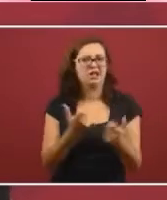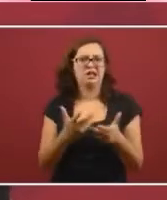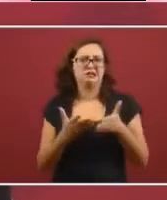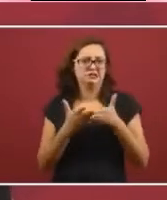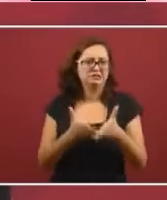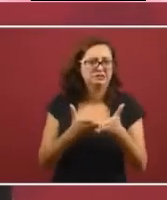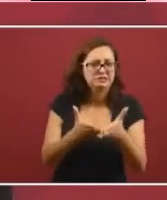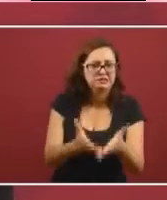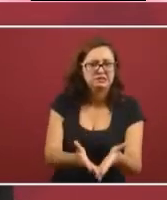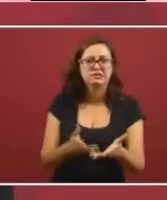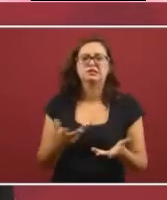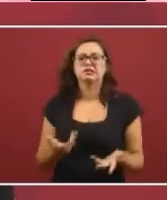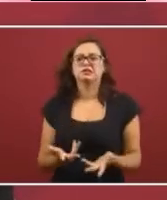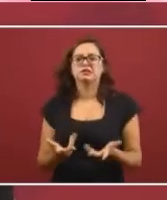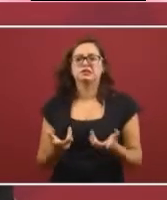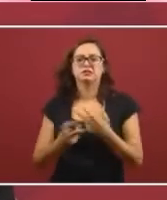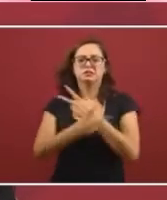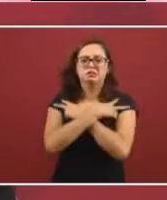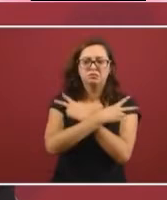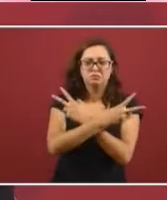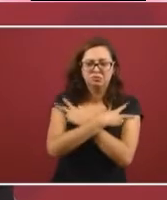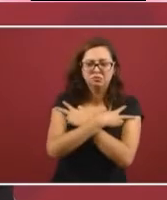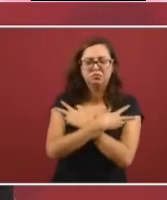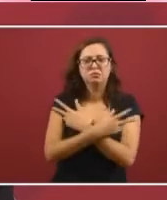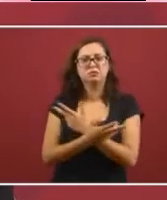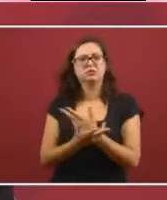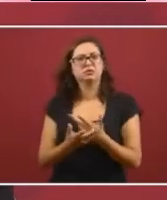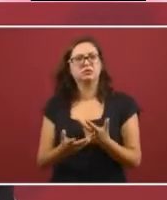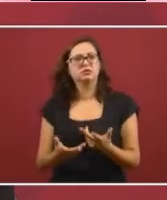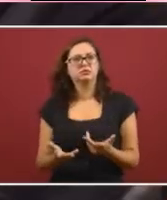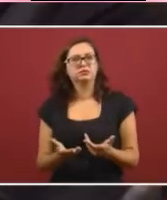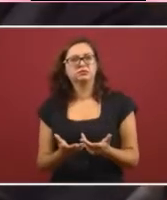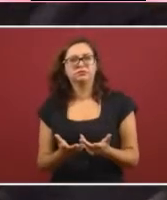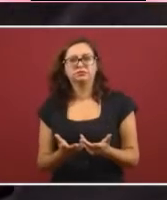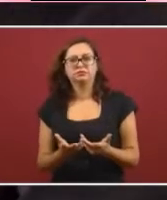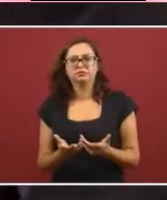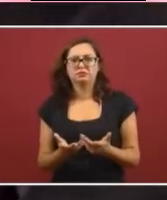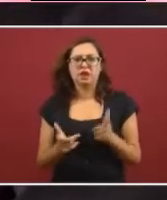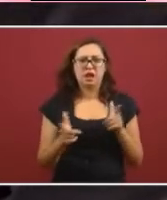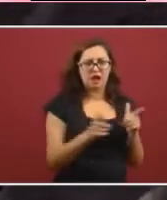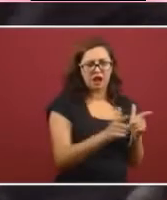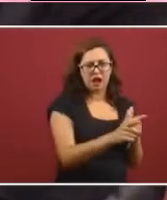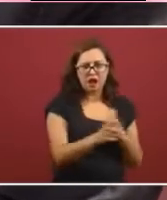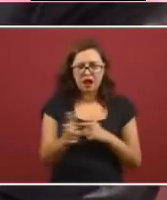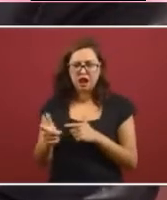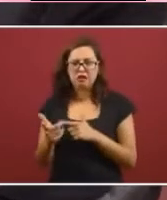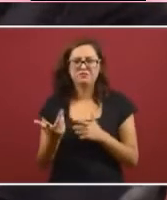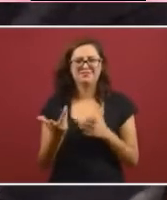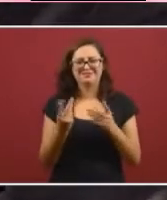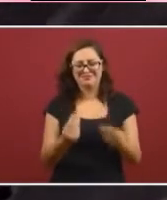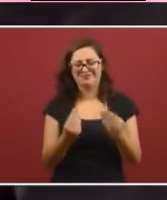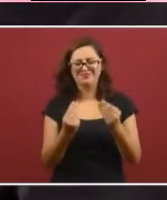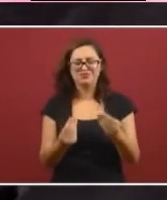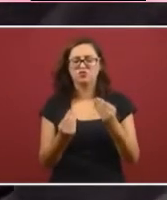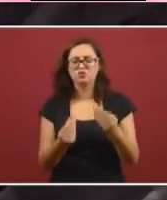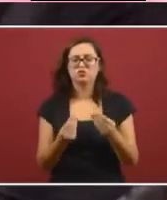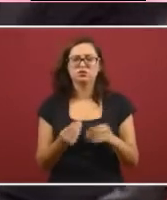planchas, boats, embarcaciones, properties, armas, arms,